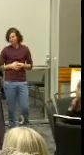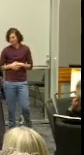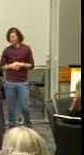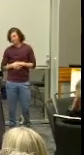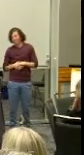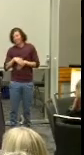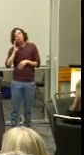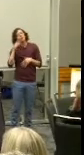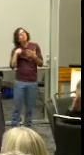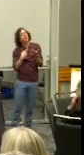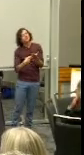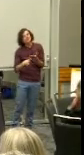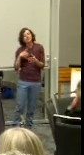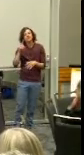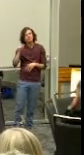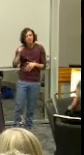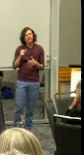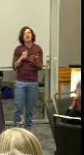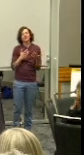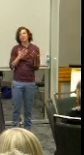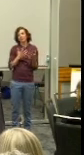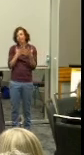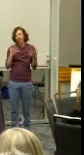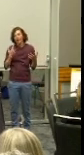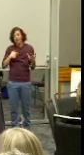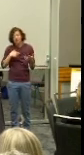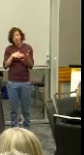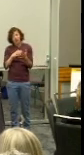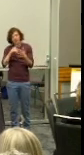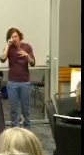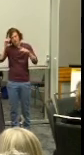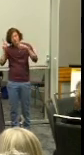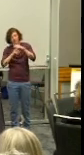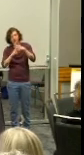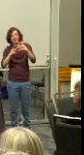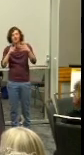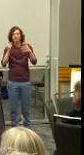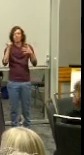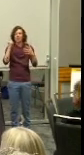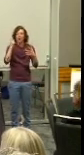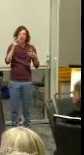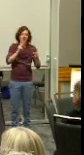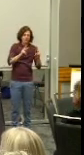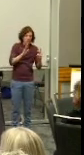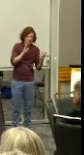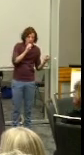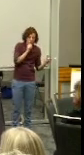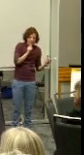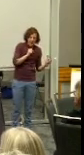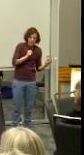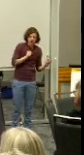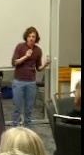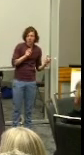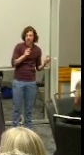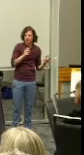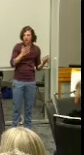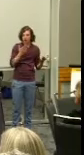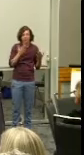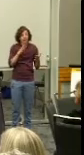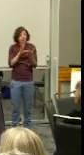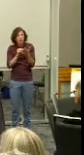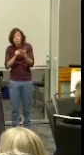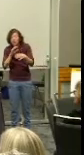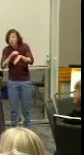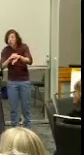who we think of, but it's also beneficial for people who are aging in place, who are maybe learning English, who are looking